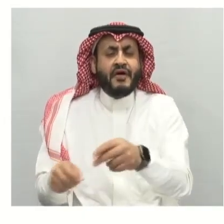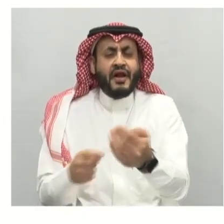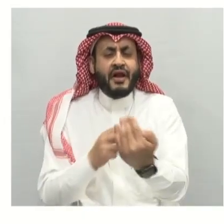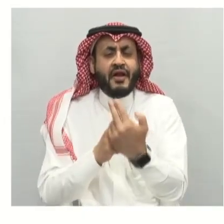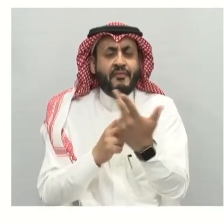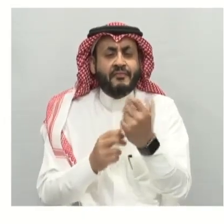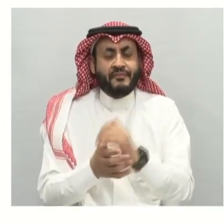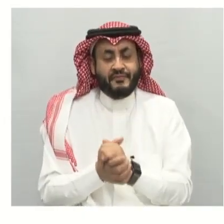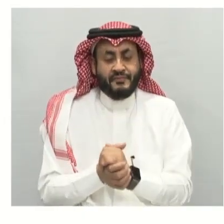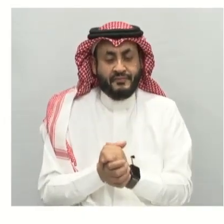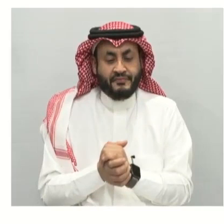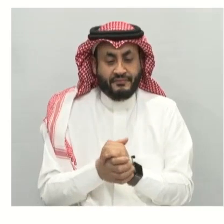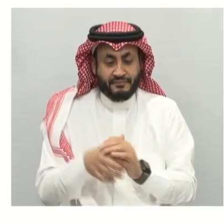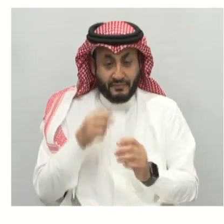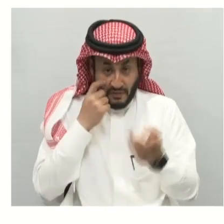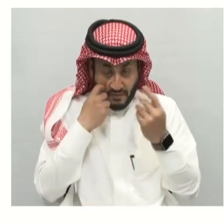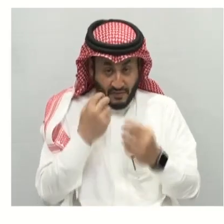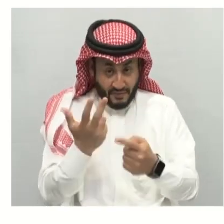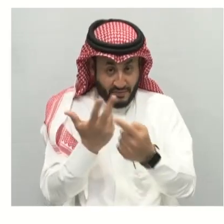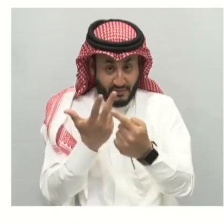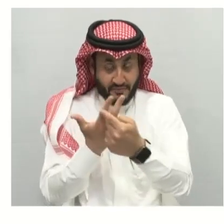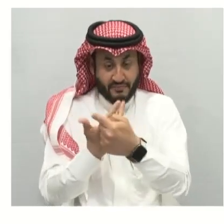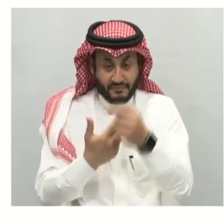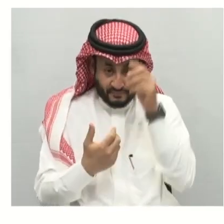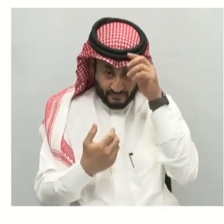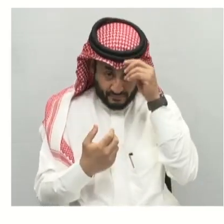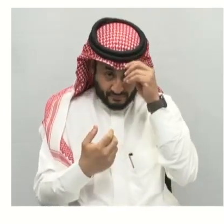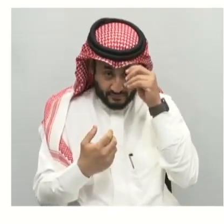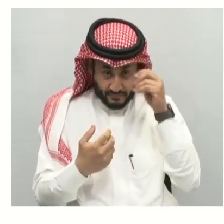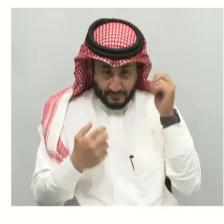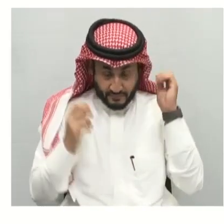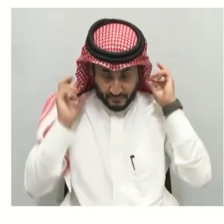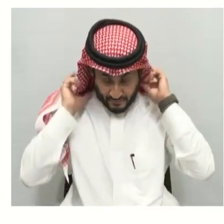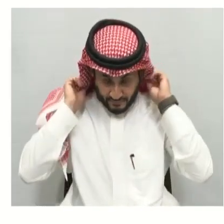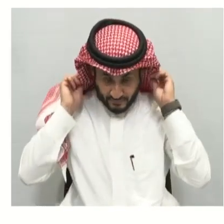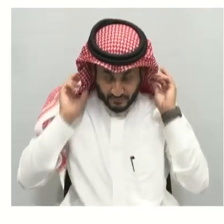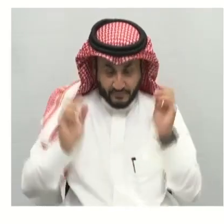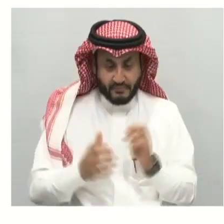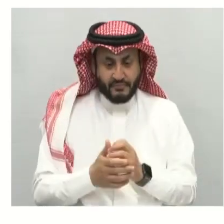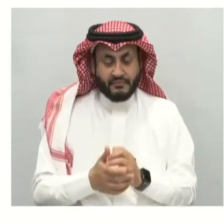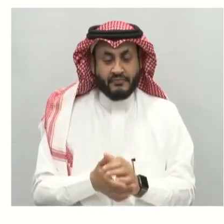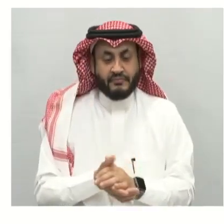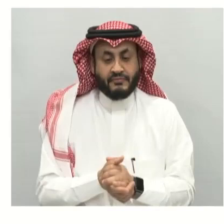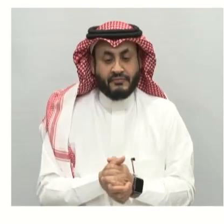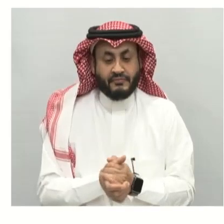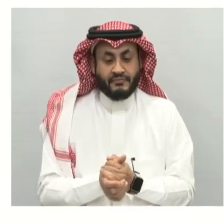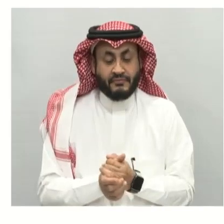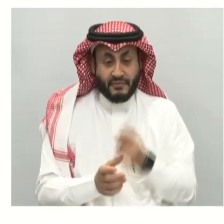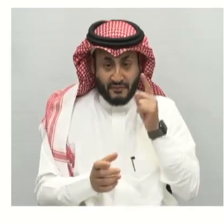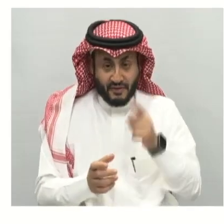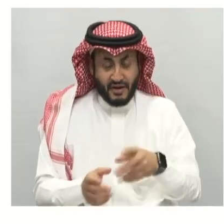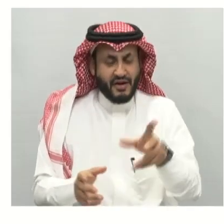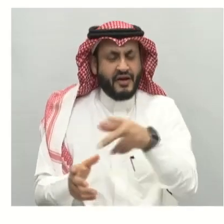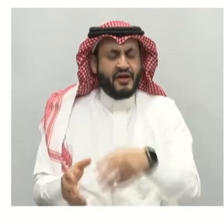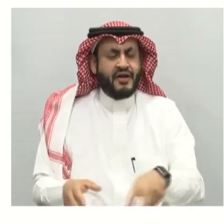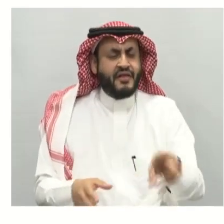we learned about three kinds of animals, right? We learned about animals that we give homes, such